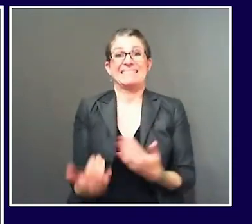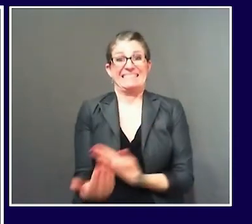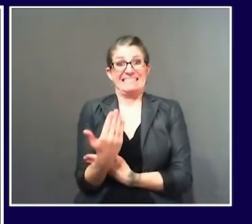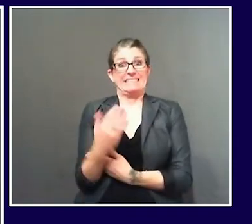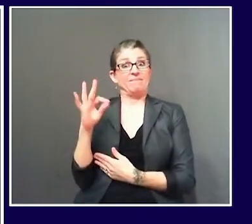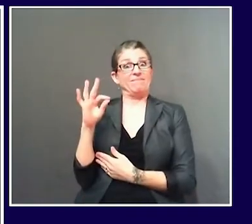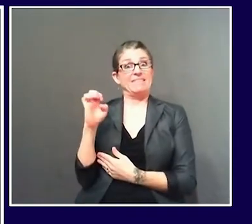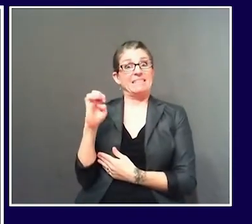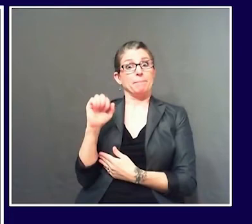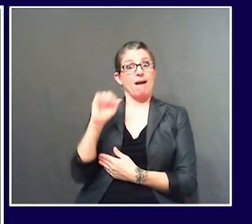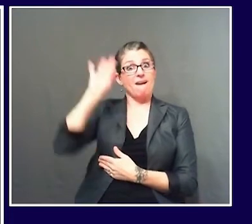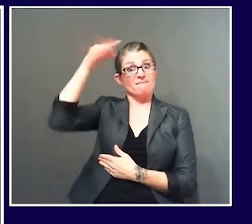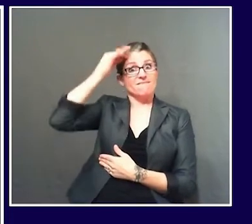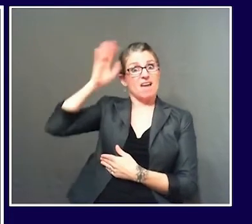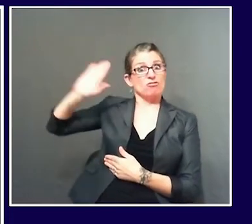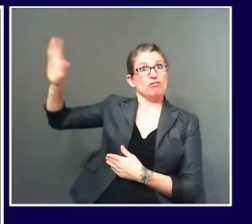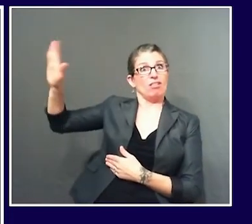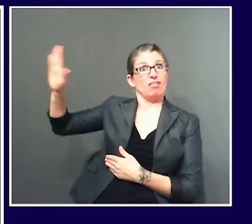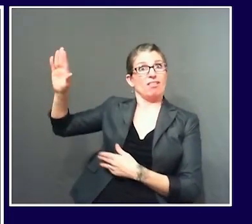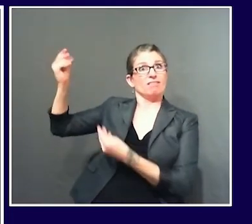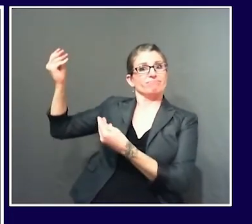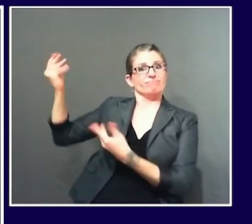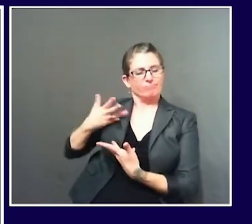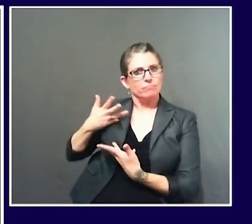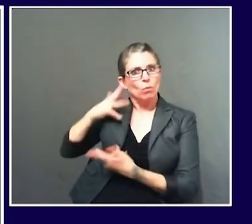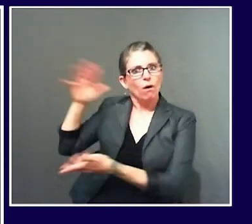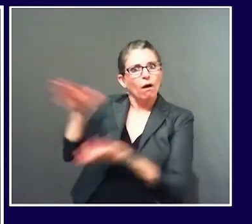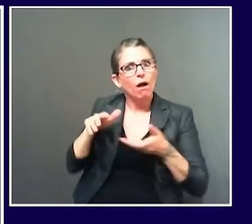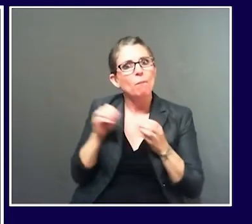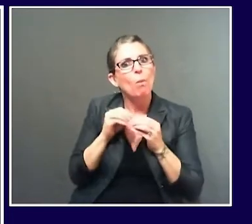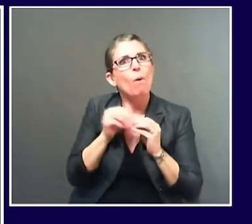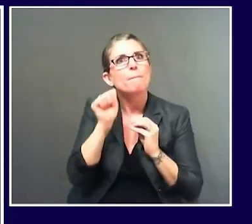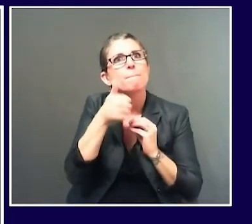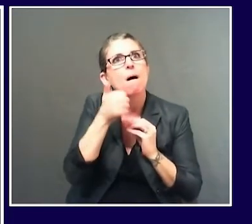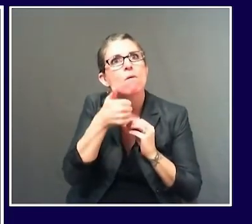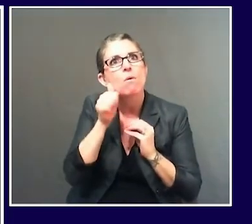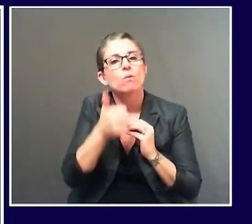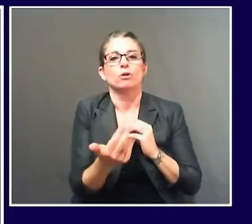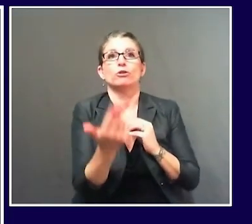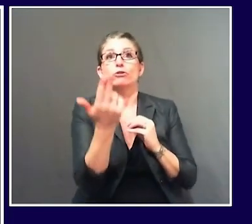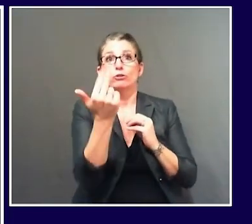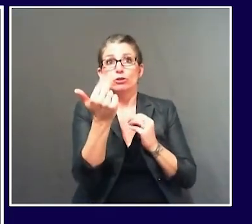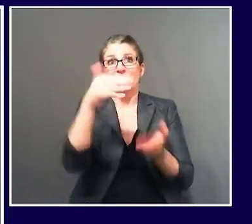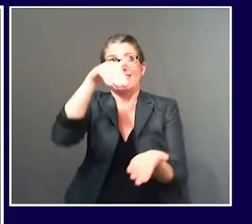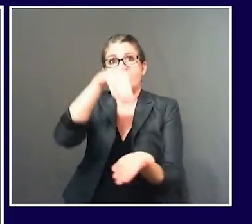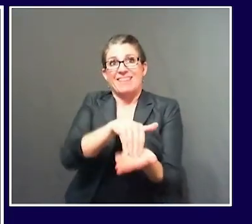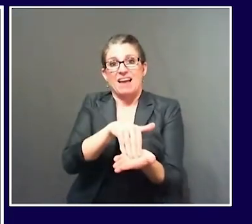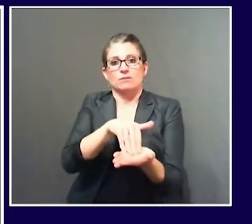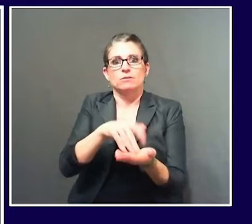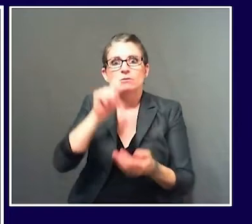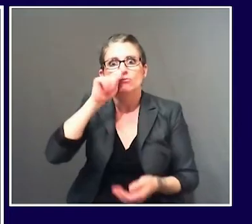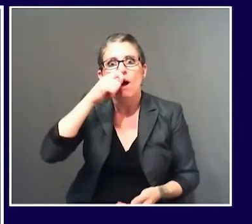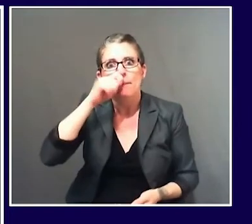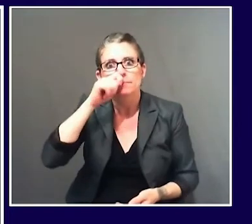Maine CDC would be receiving approximately 13,000 swabs and